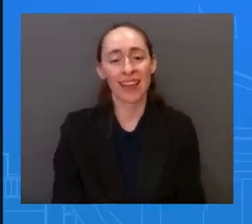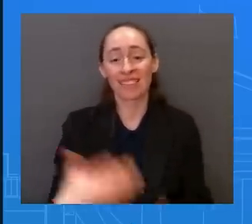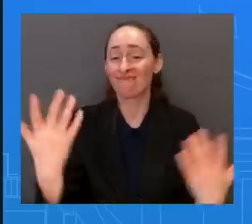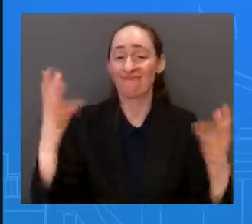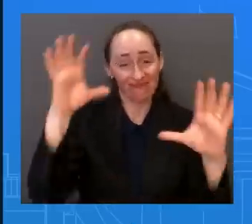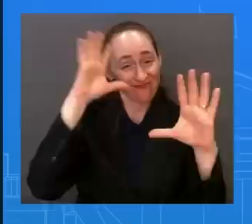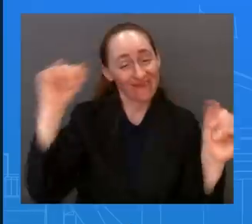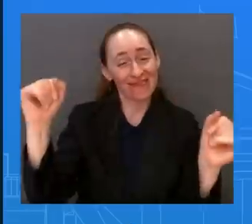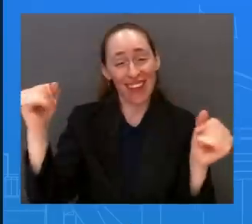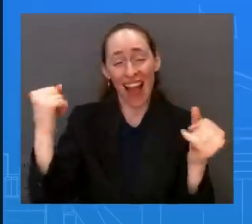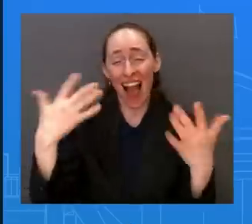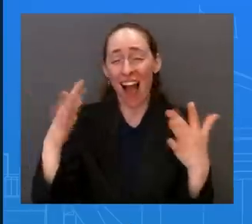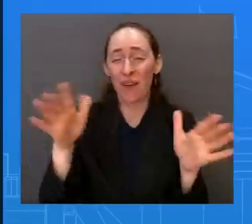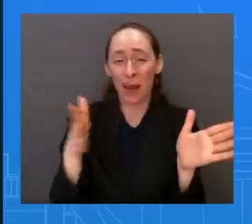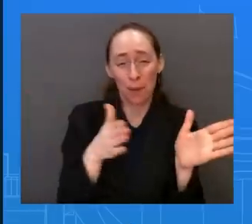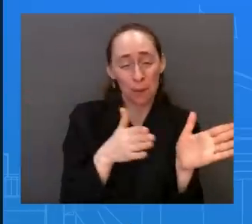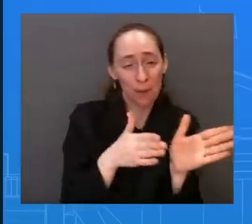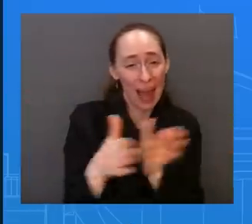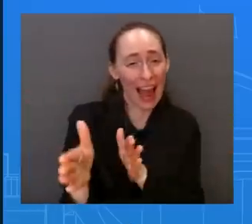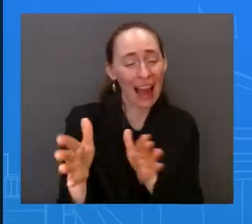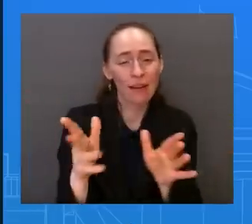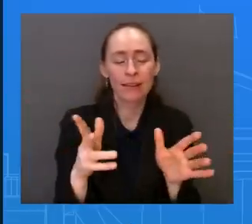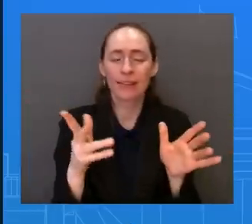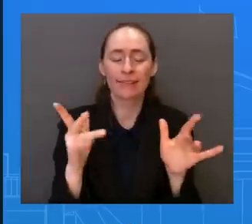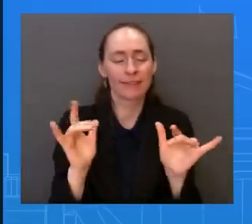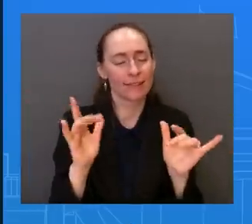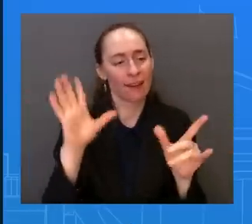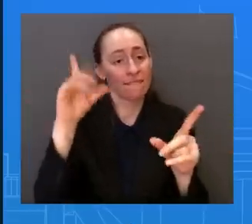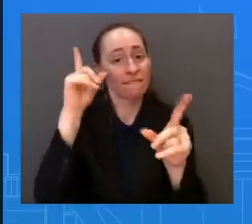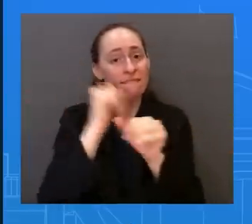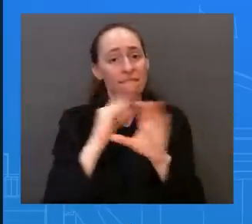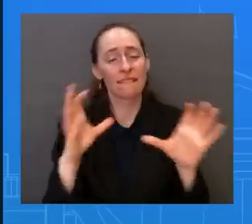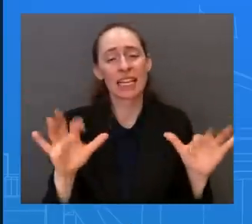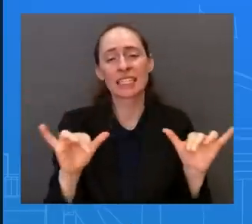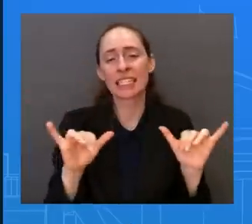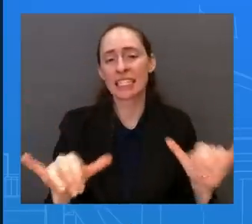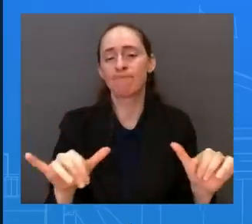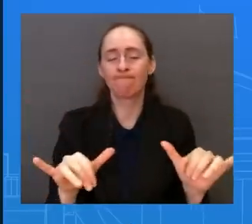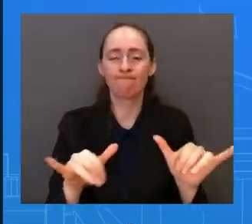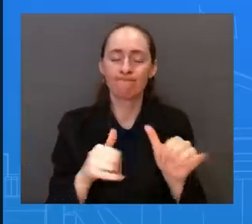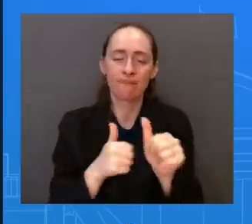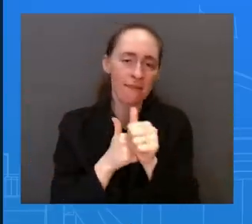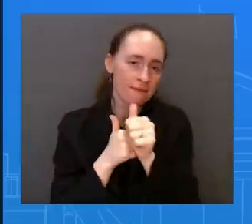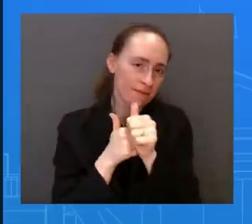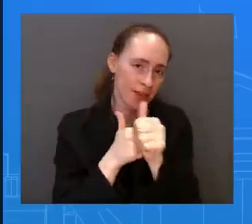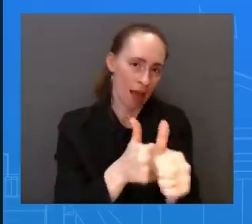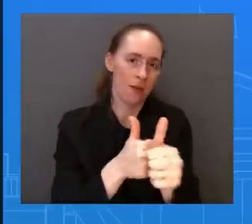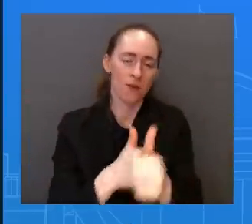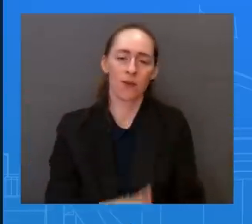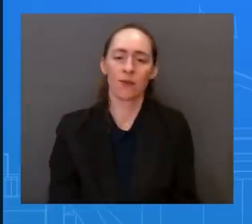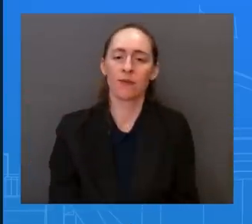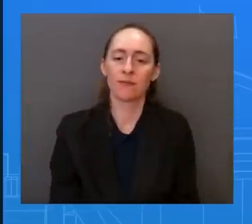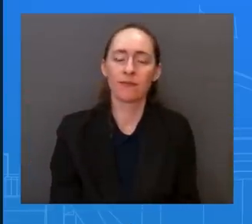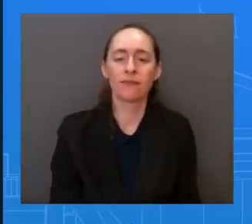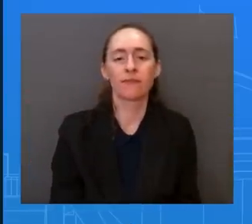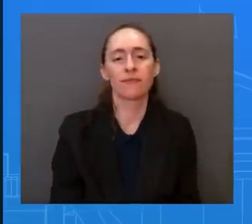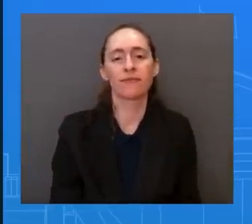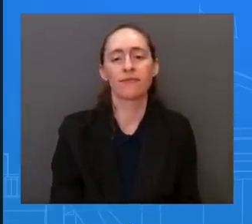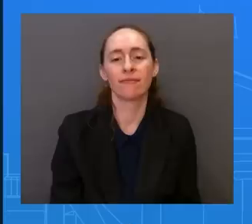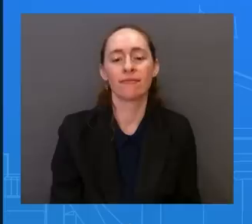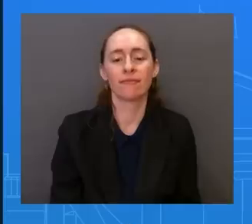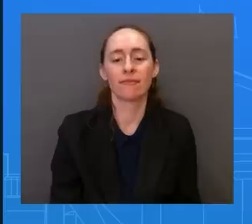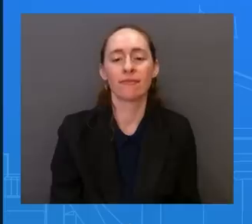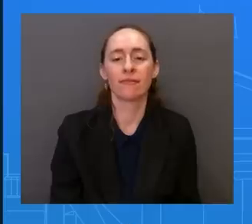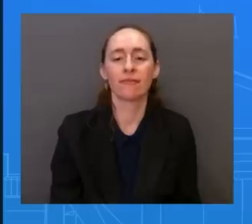you go back, you know, 7-8 months ago when we laid out our strategy for how to effectuate a transition to more